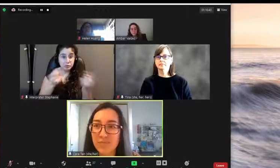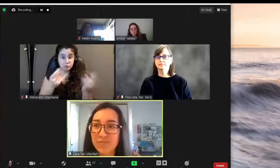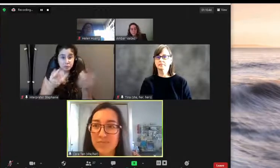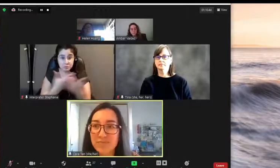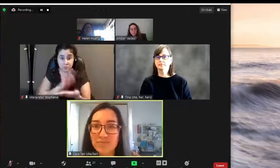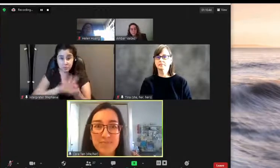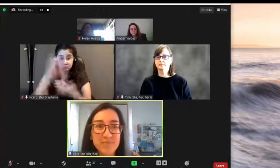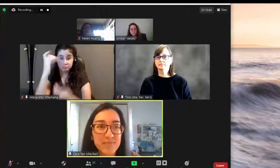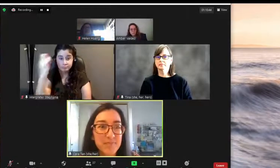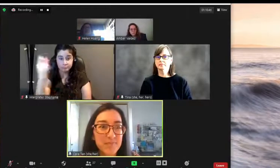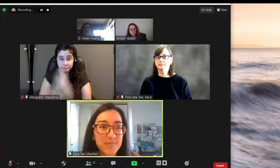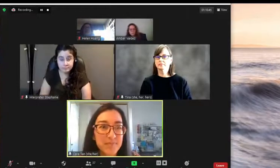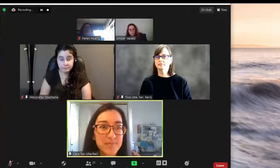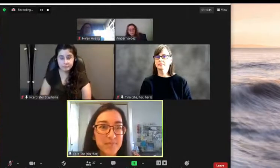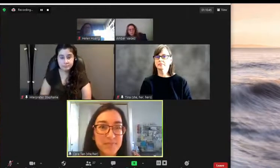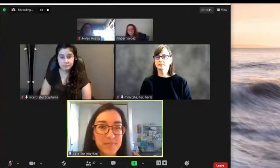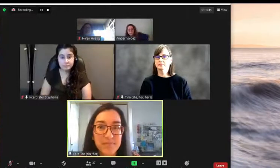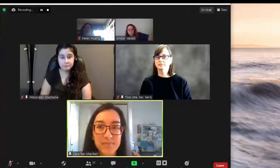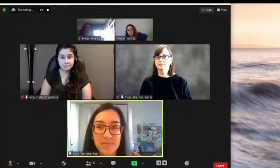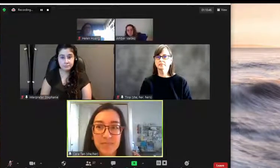go?